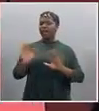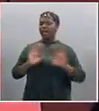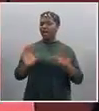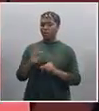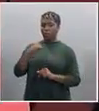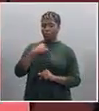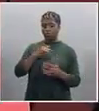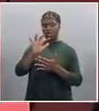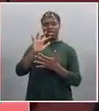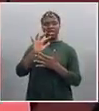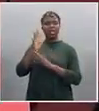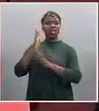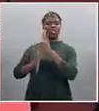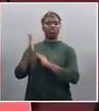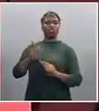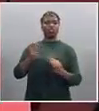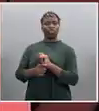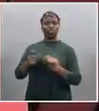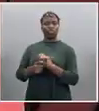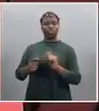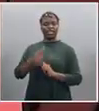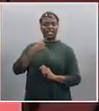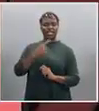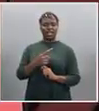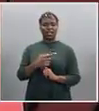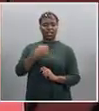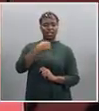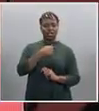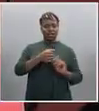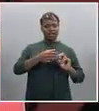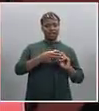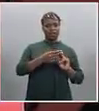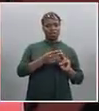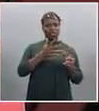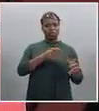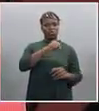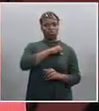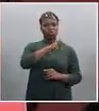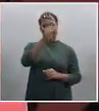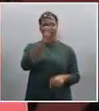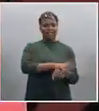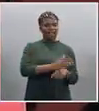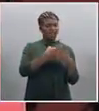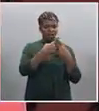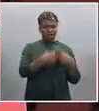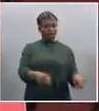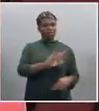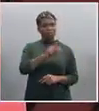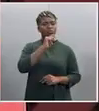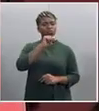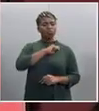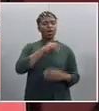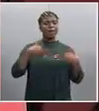history here and said this Elijah Bahai's federation, Cosatu, but iyafa, aifi,